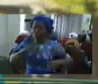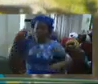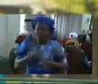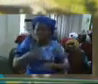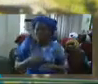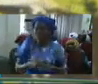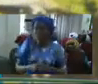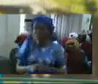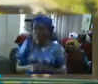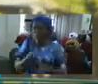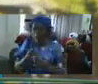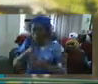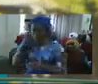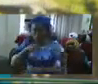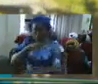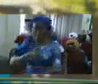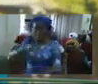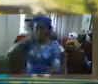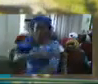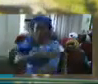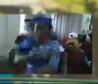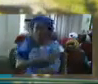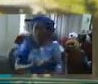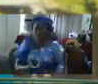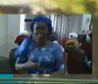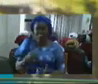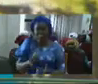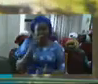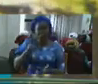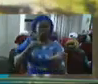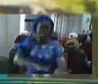pressure, simply because they are afraid.